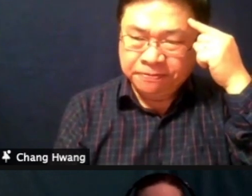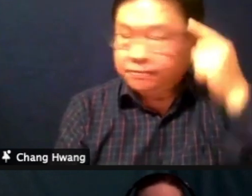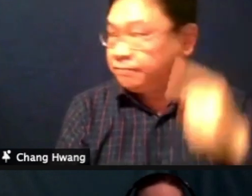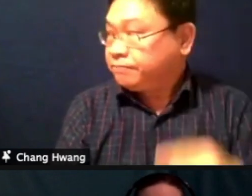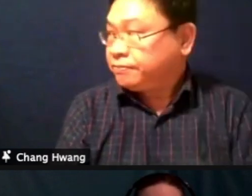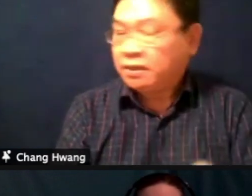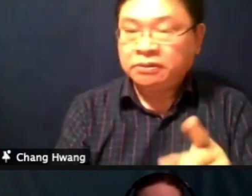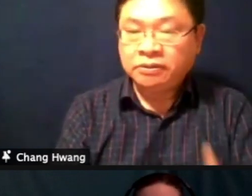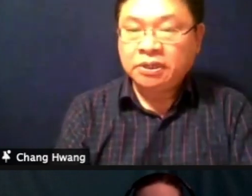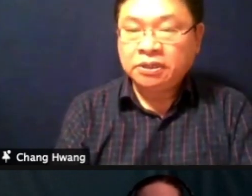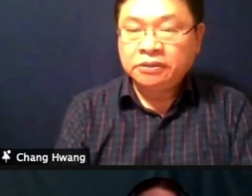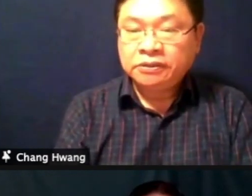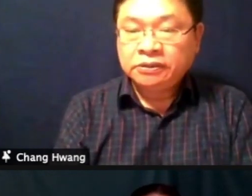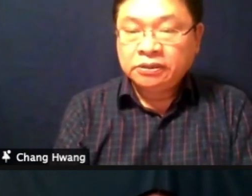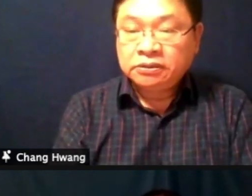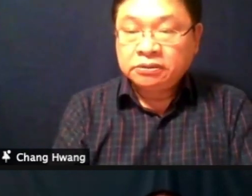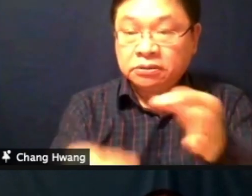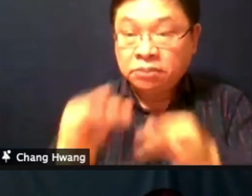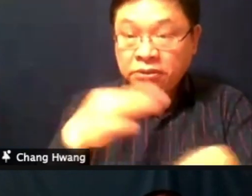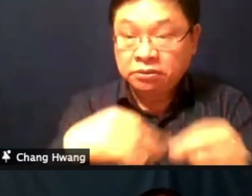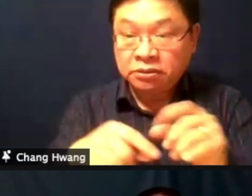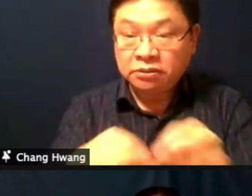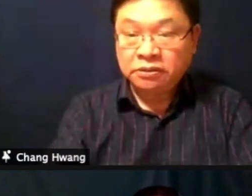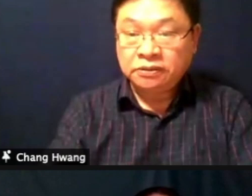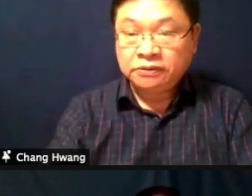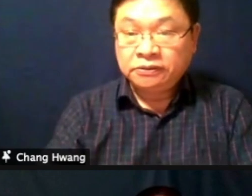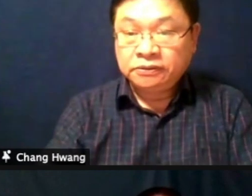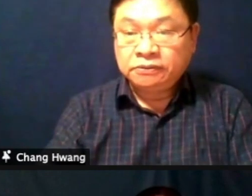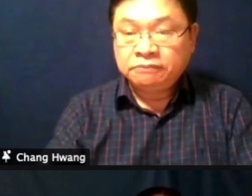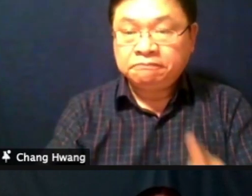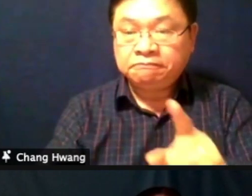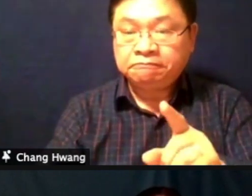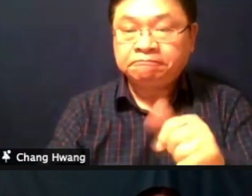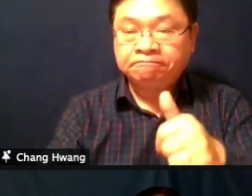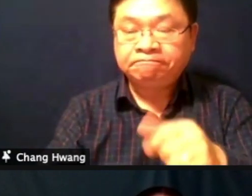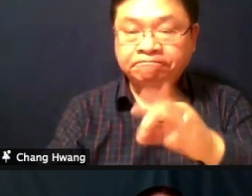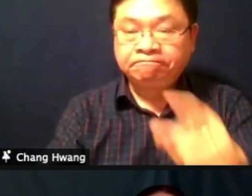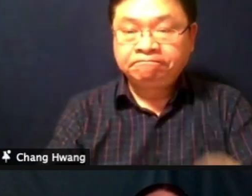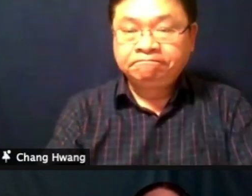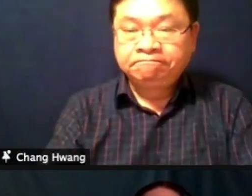So Mr. Yoon, Baekwon Yoon,